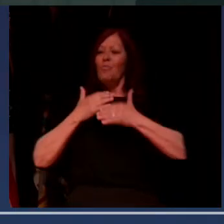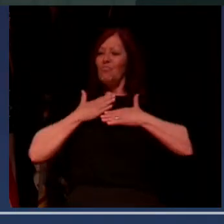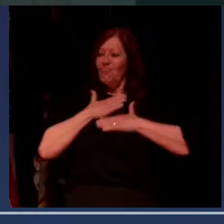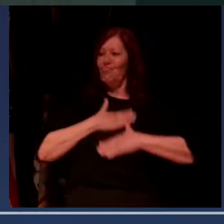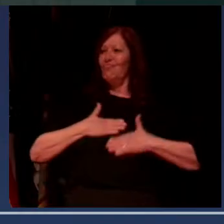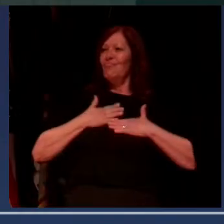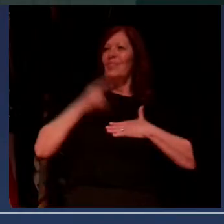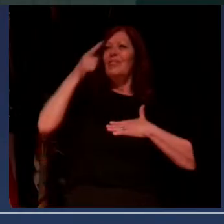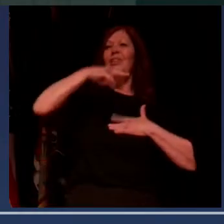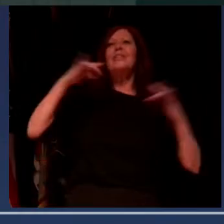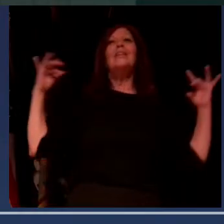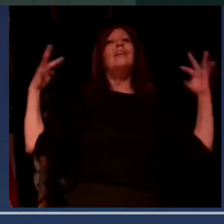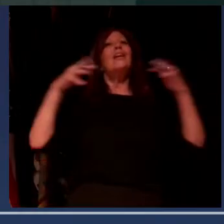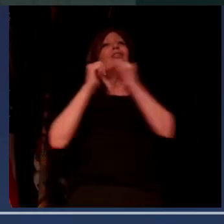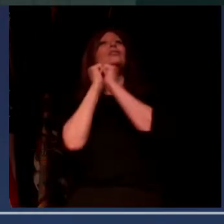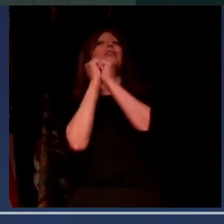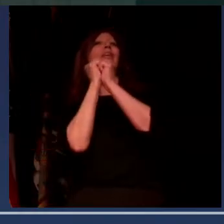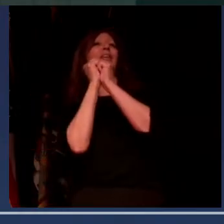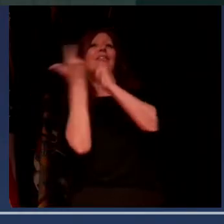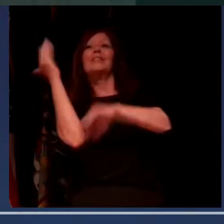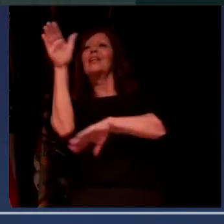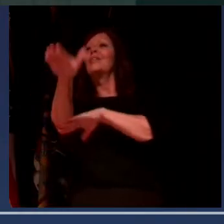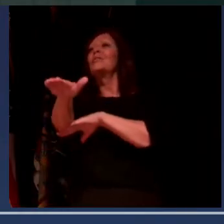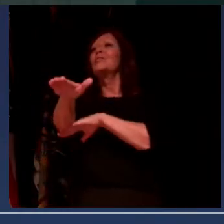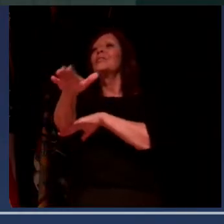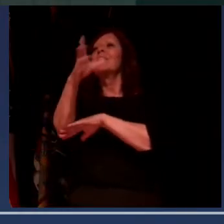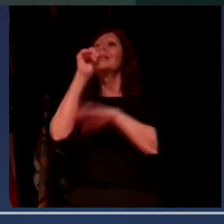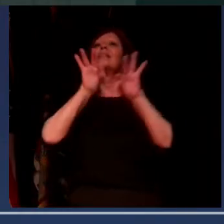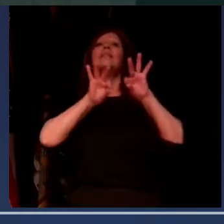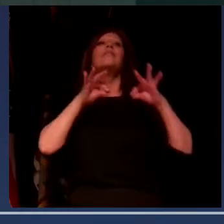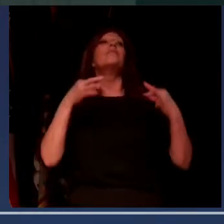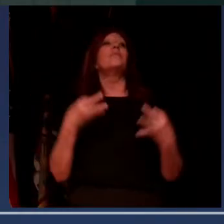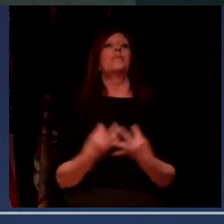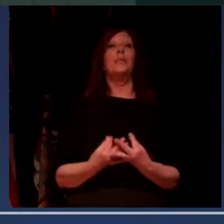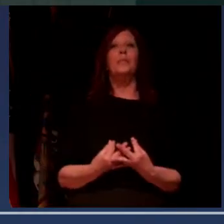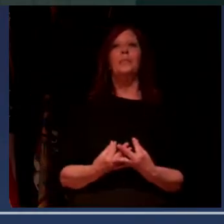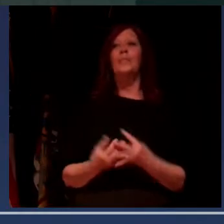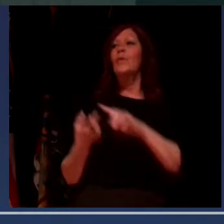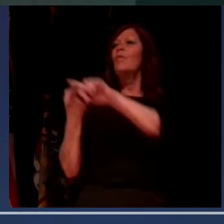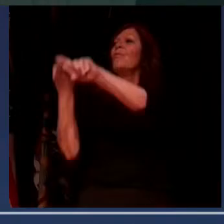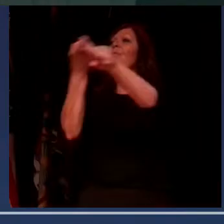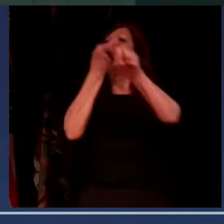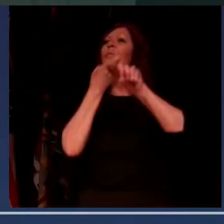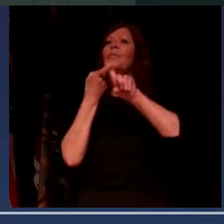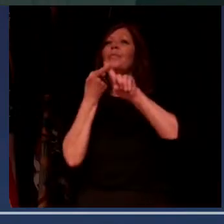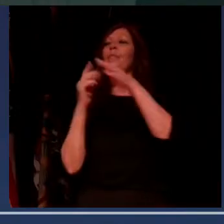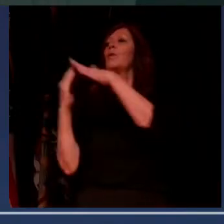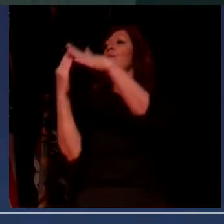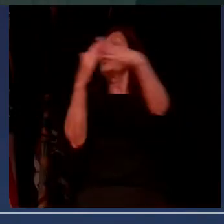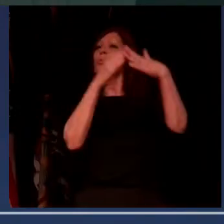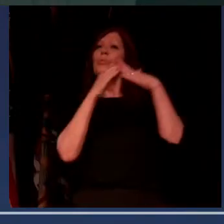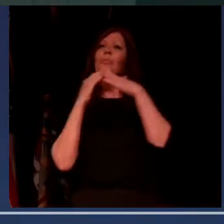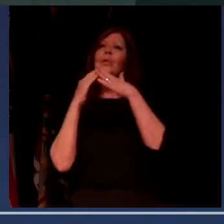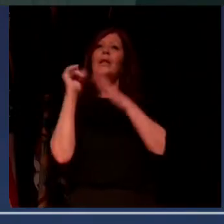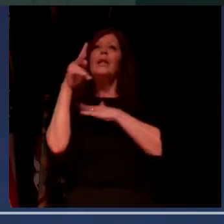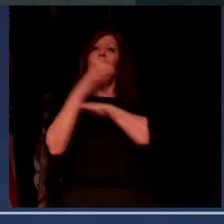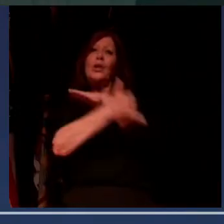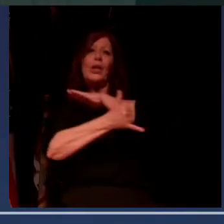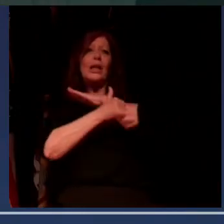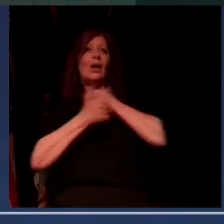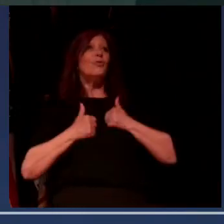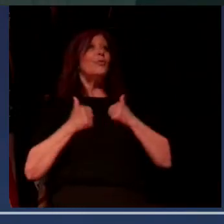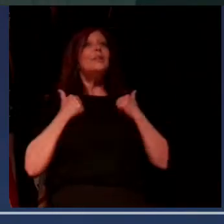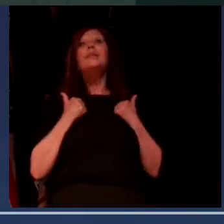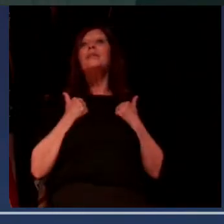for us to gather together this afternoon as family, as friends, as community members, as Erie County